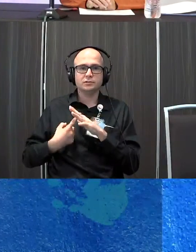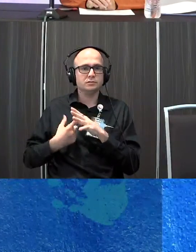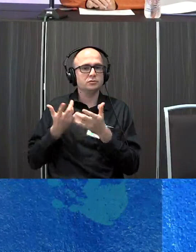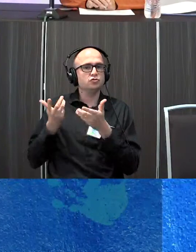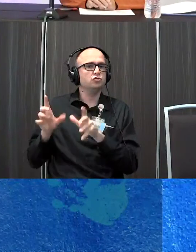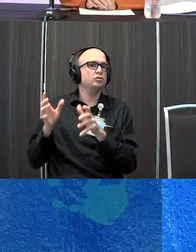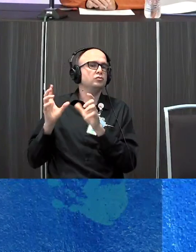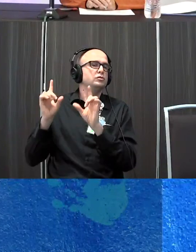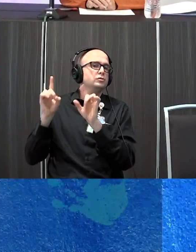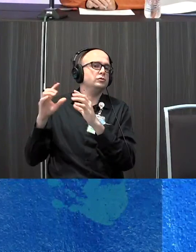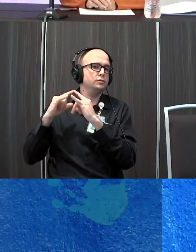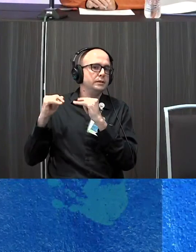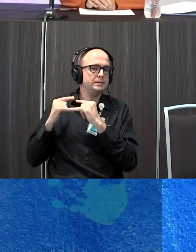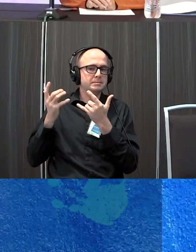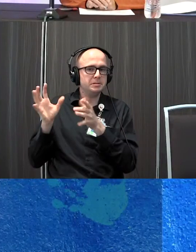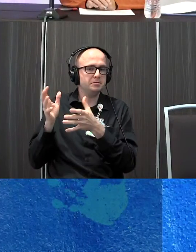go to camp.